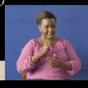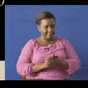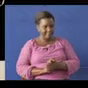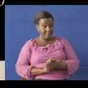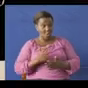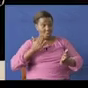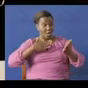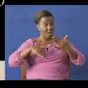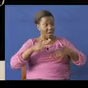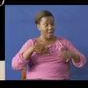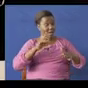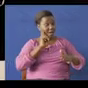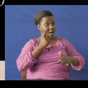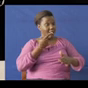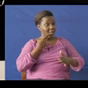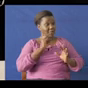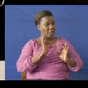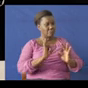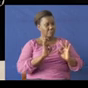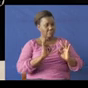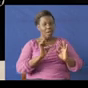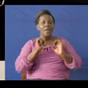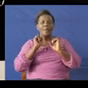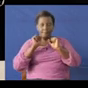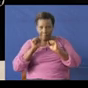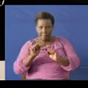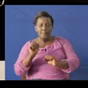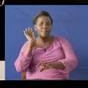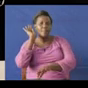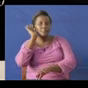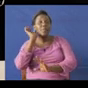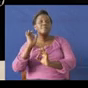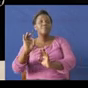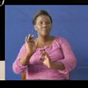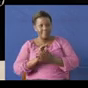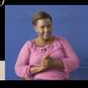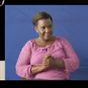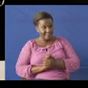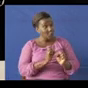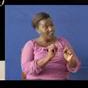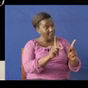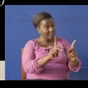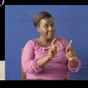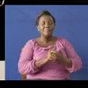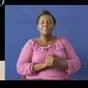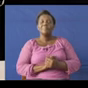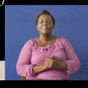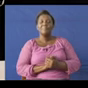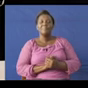So, in order for you to answer the questions, you need to listen carefully. Are we ready?